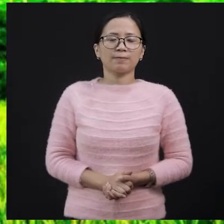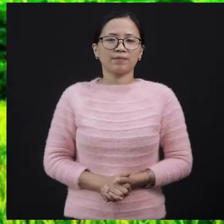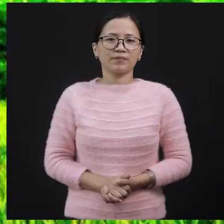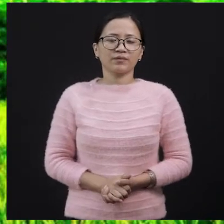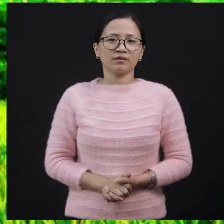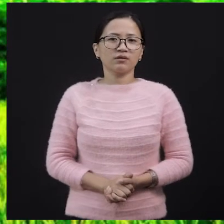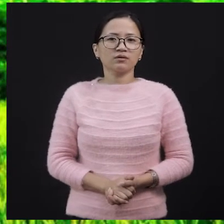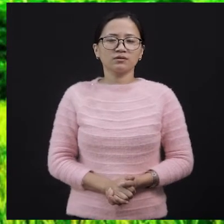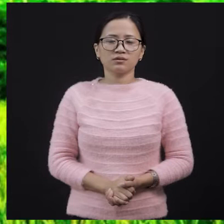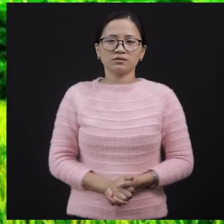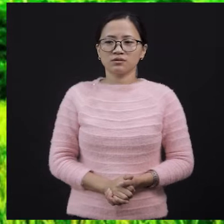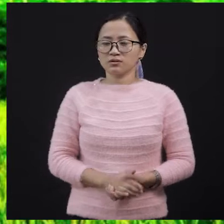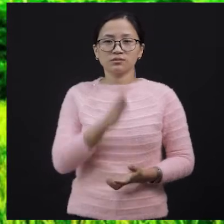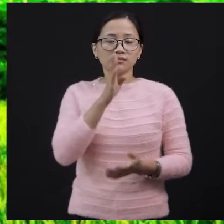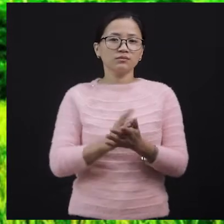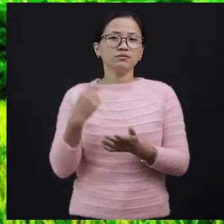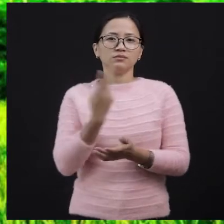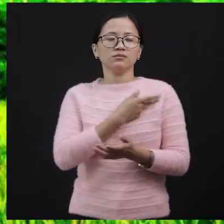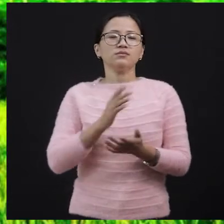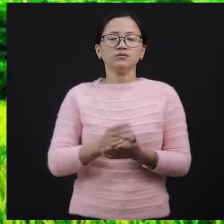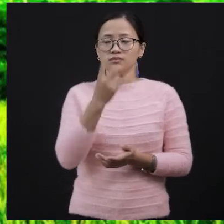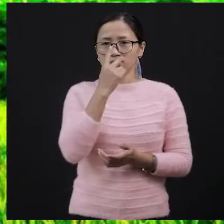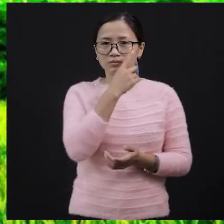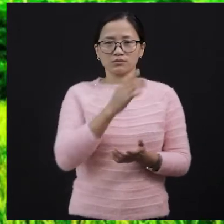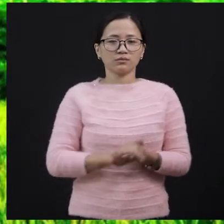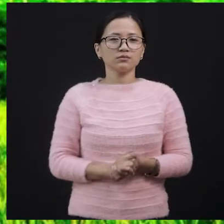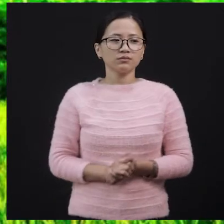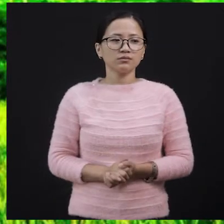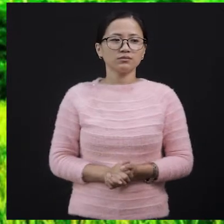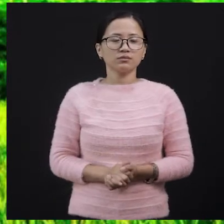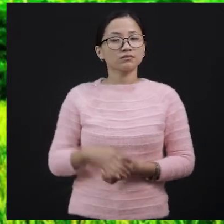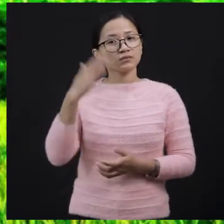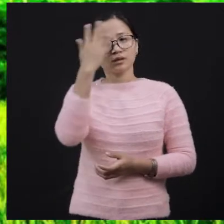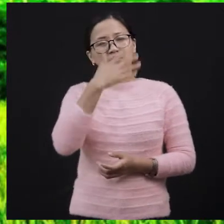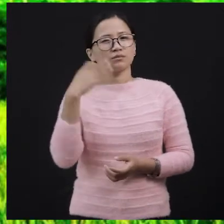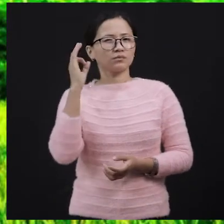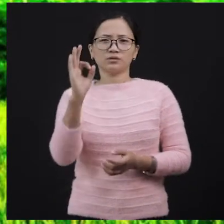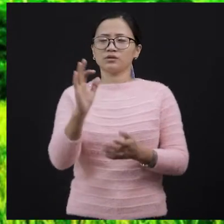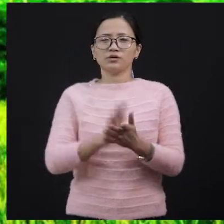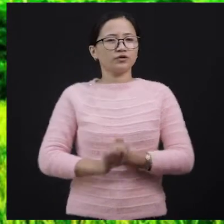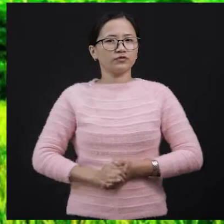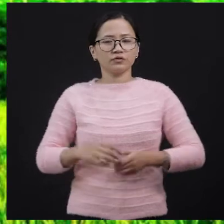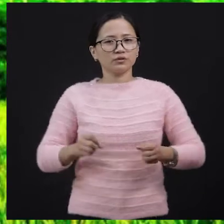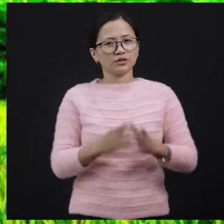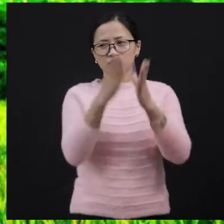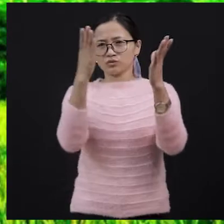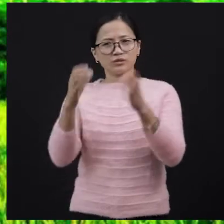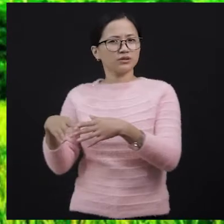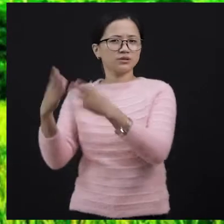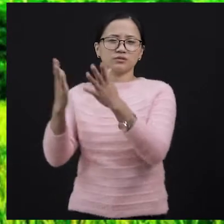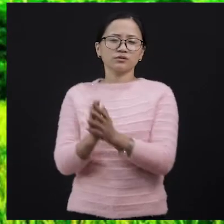Now, because of our eye, we can say that this is a beautiful tree here. We can say these are the